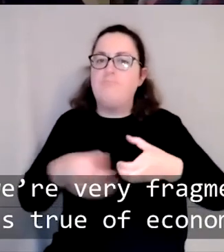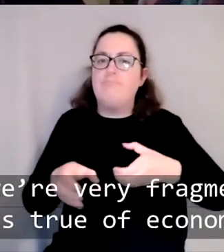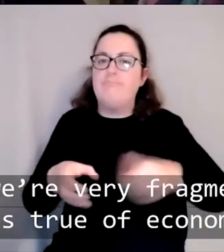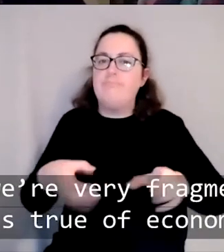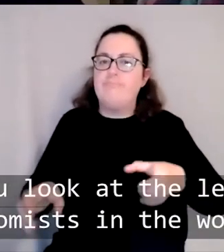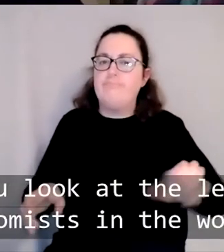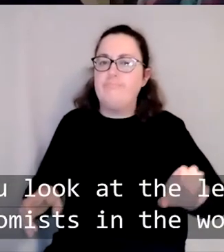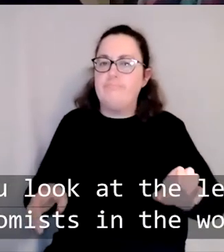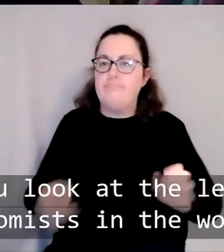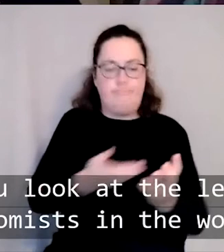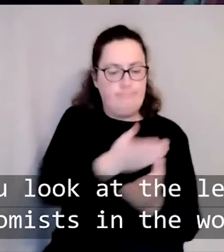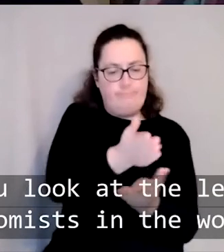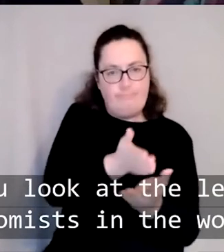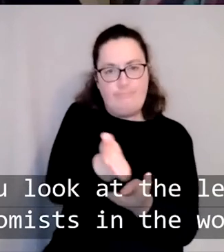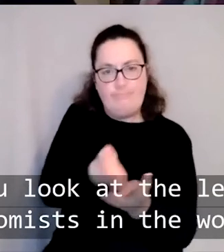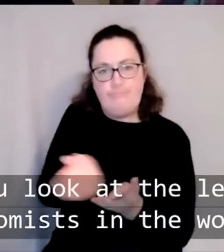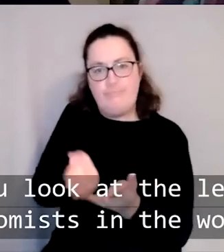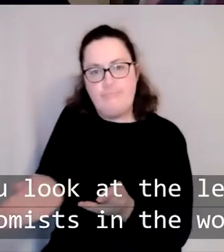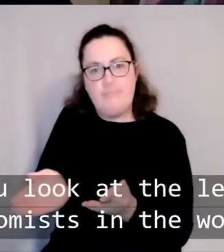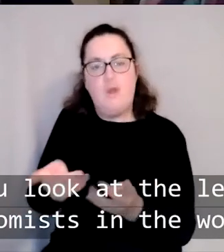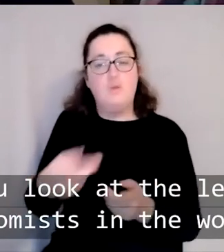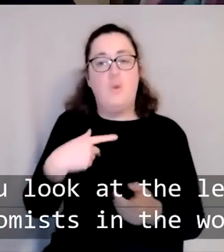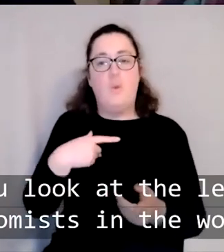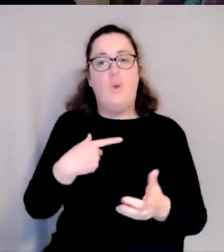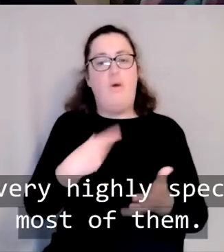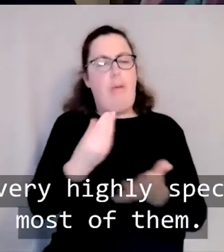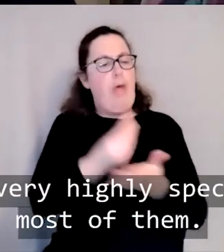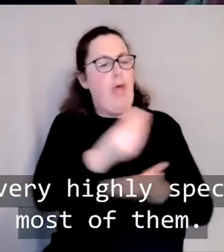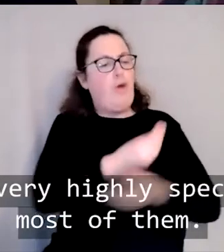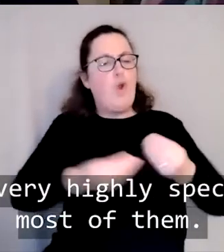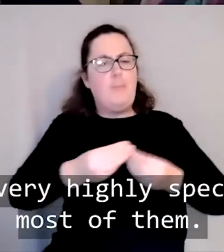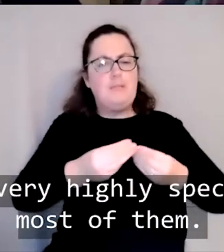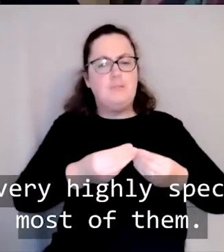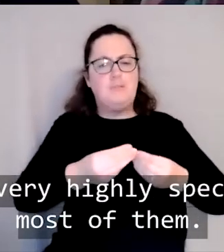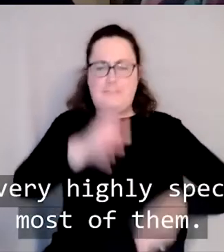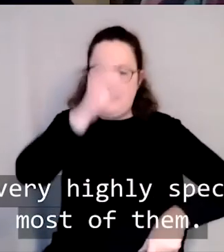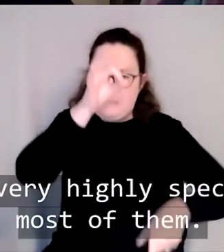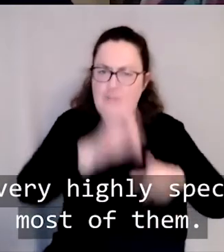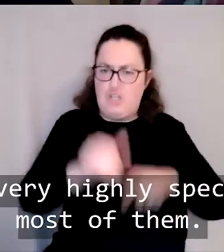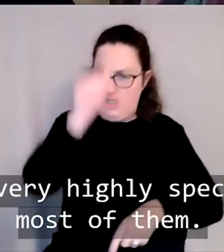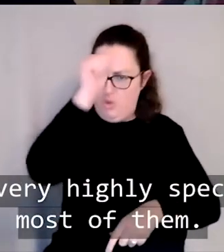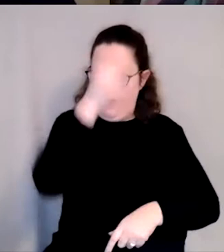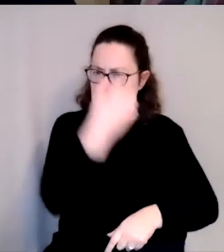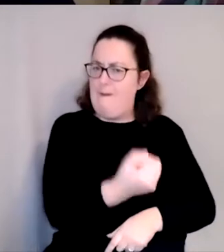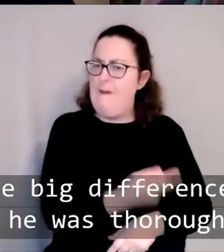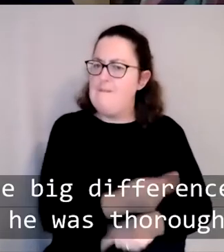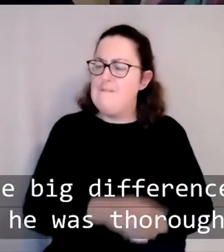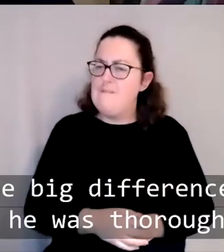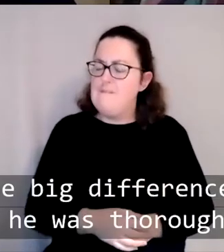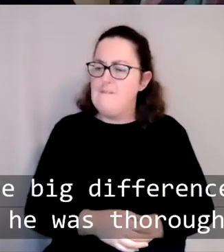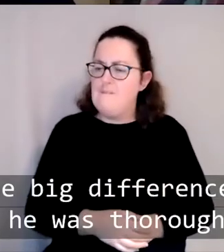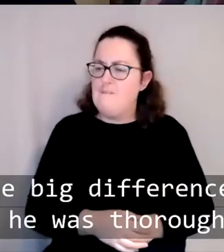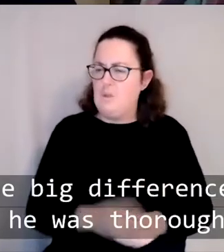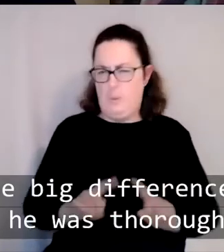true of economics too. If you look at, you know, the leading economists in the world, they're very highly specialized, most of them. So that's one